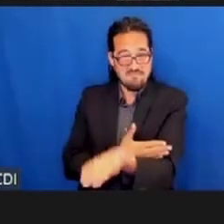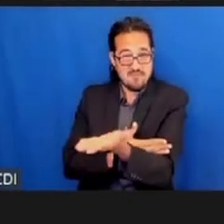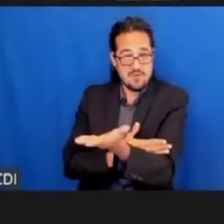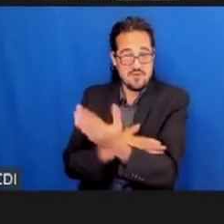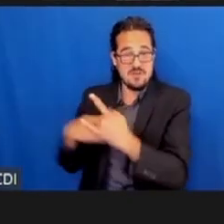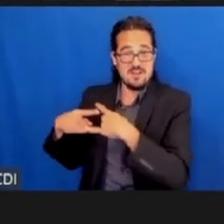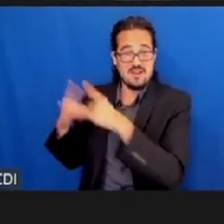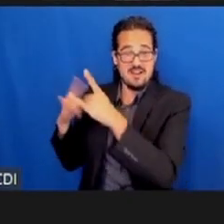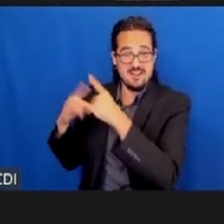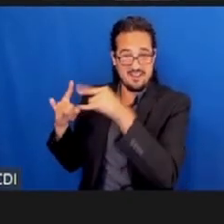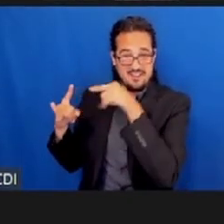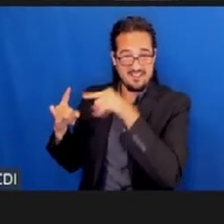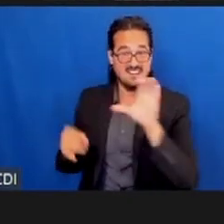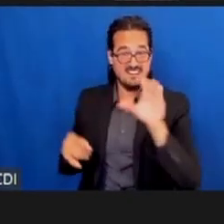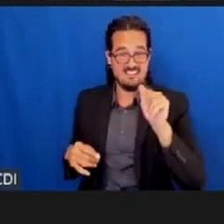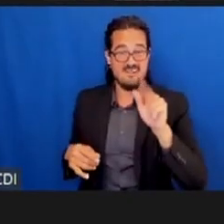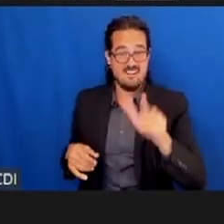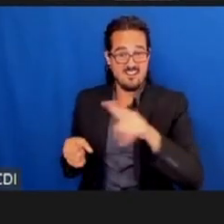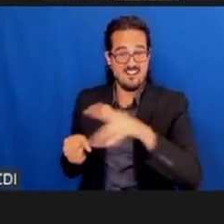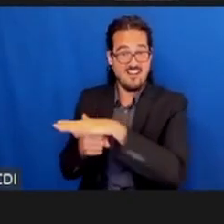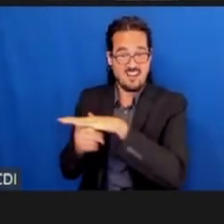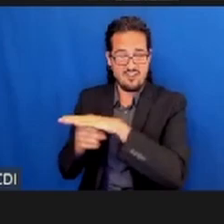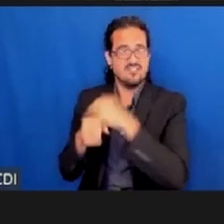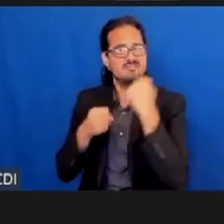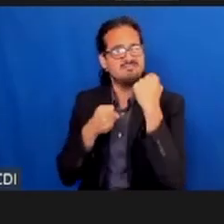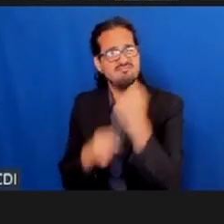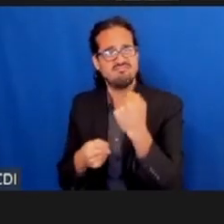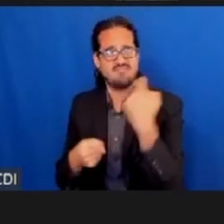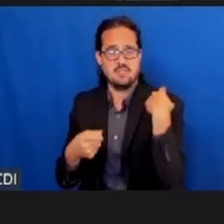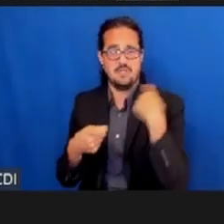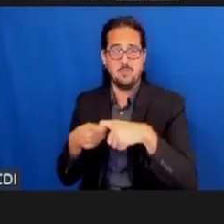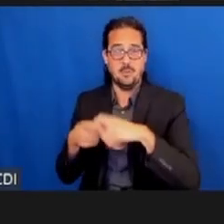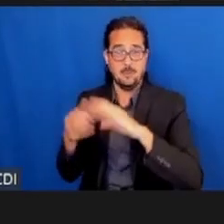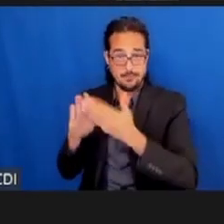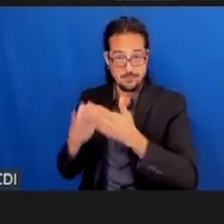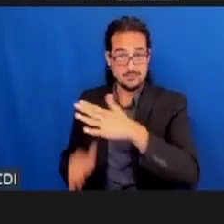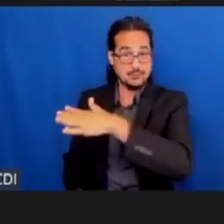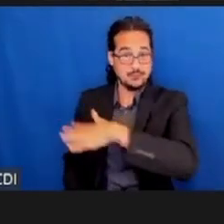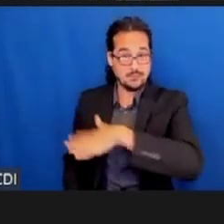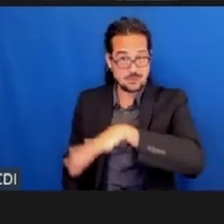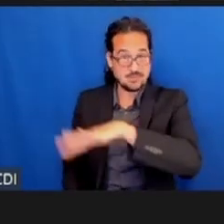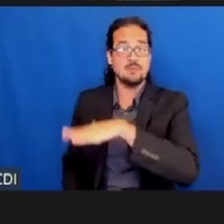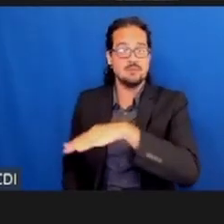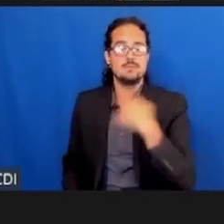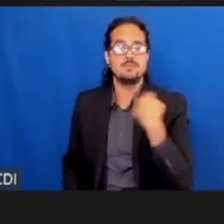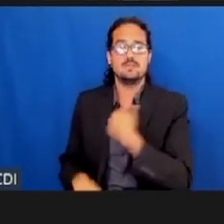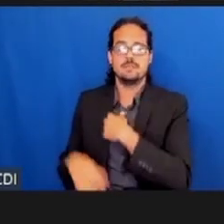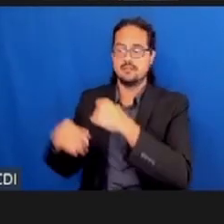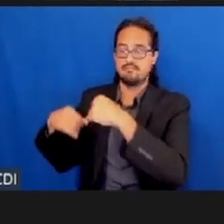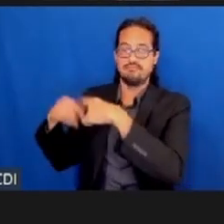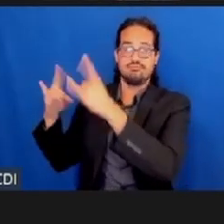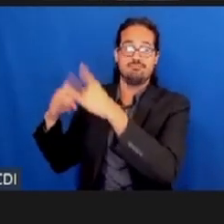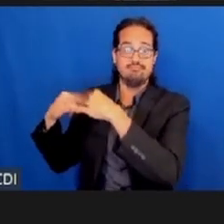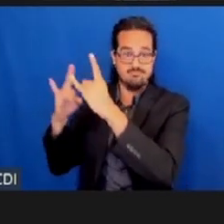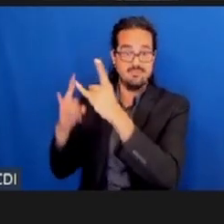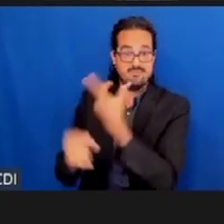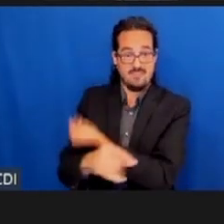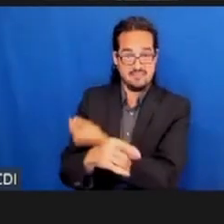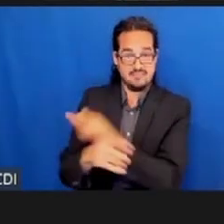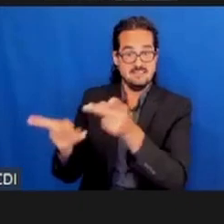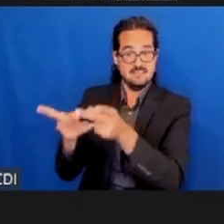Any promises that were made, on that day, I think we delivered on some of them, on most of them. Next slide, please.